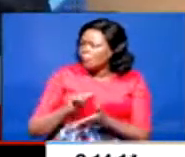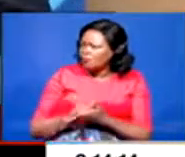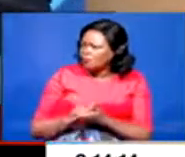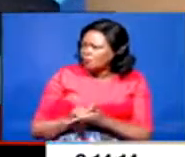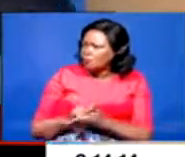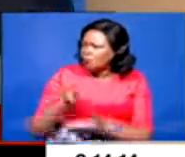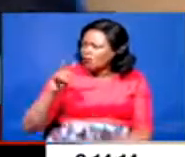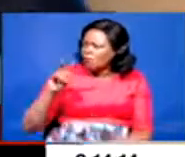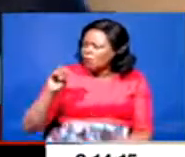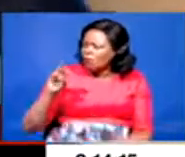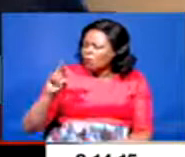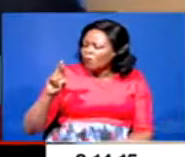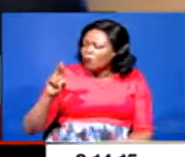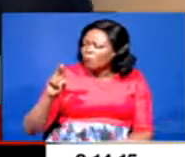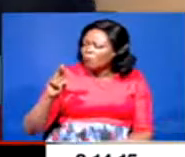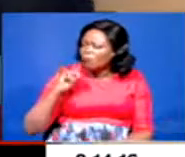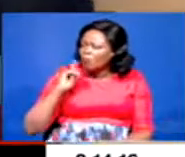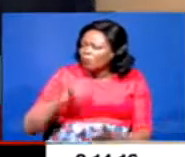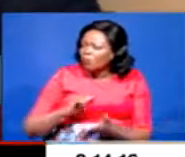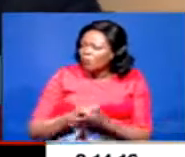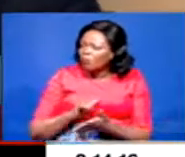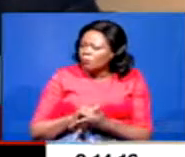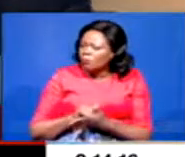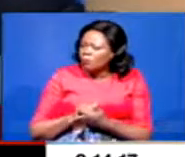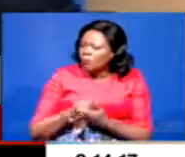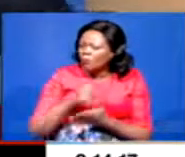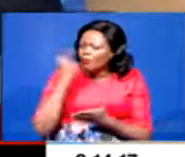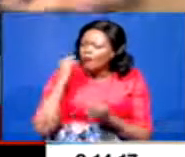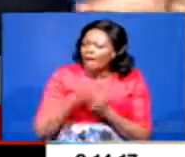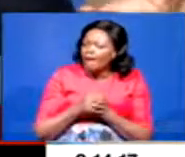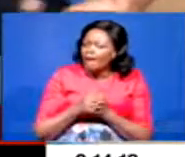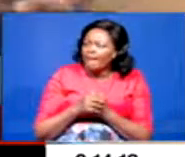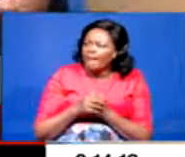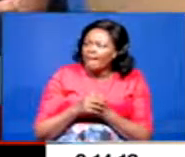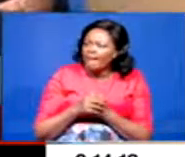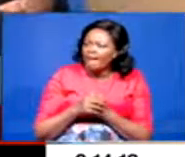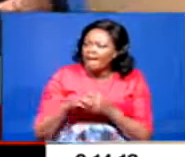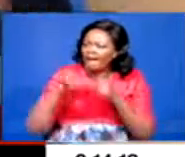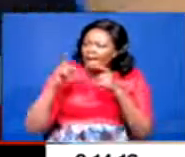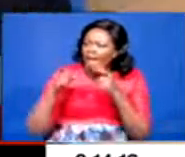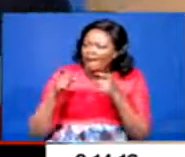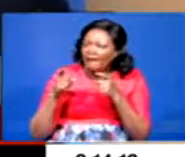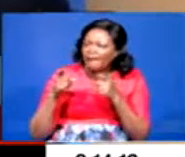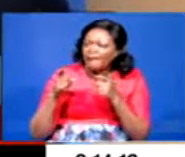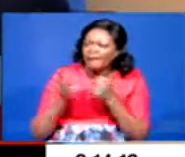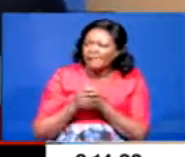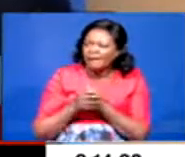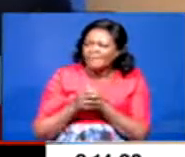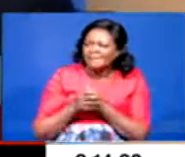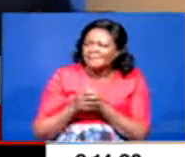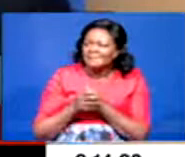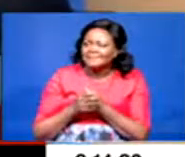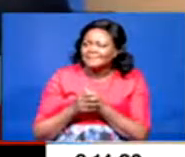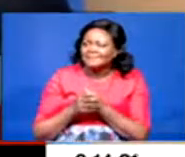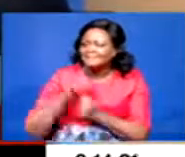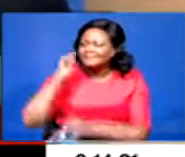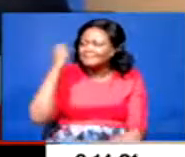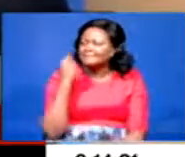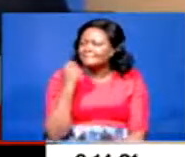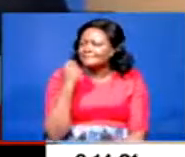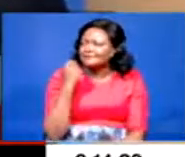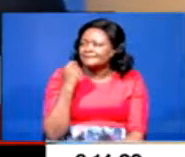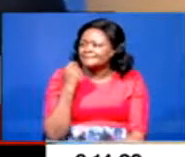and honestly so, because the media landscape in Kenya is quite huge, and you have